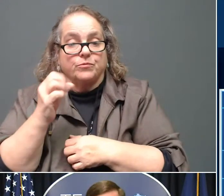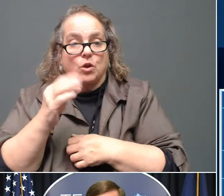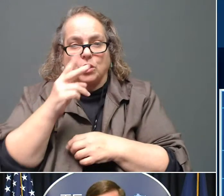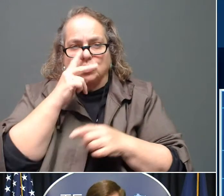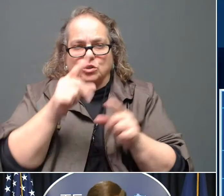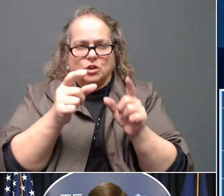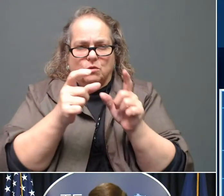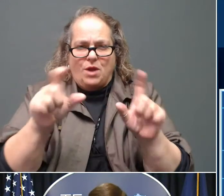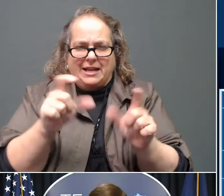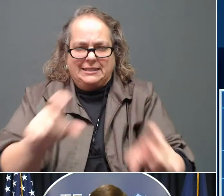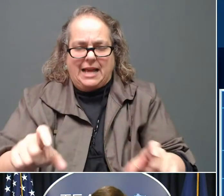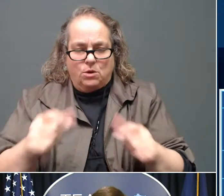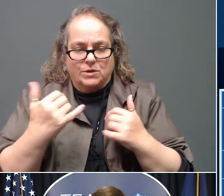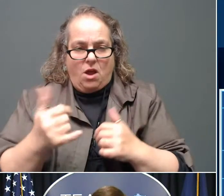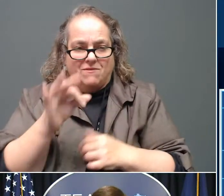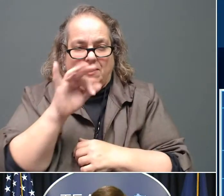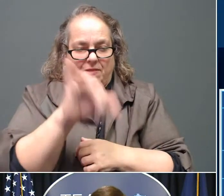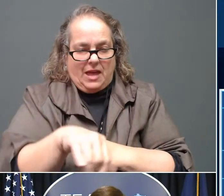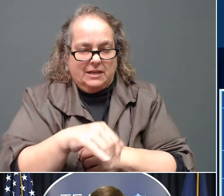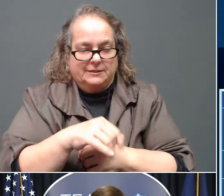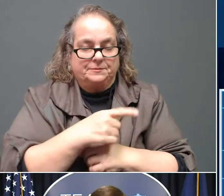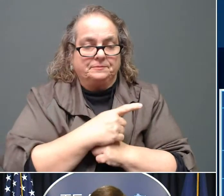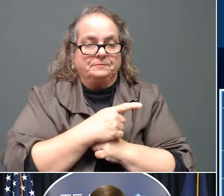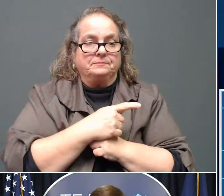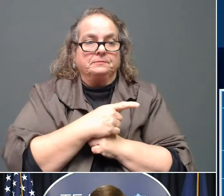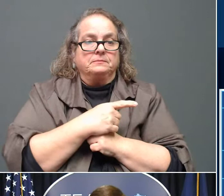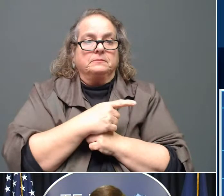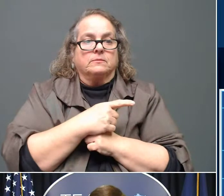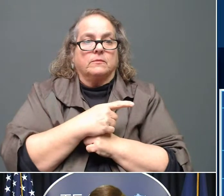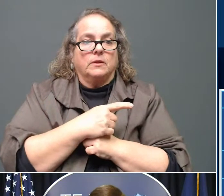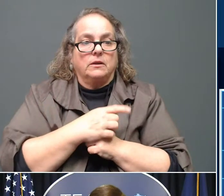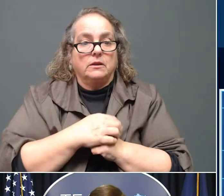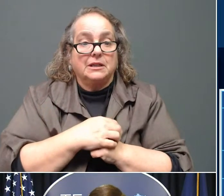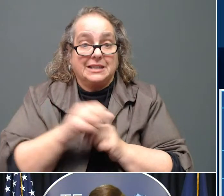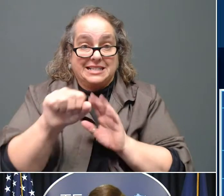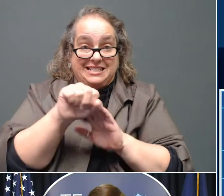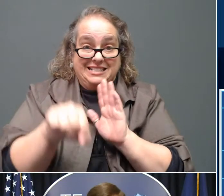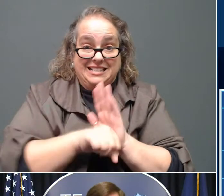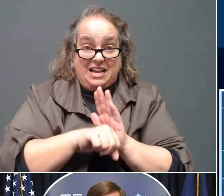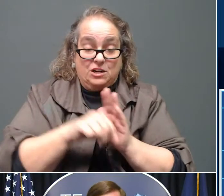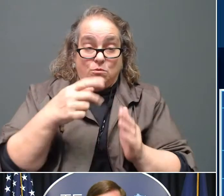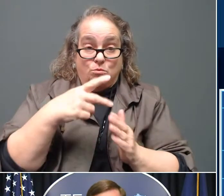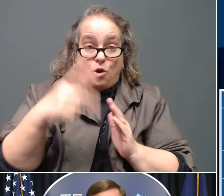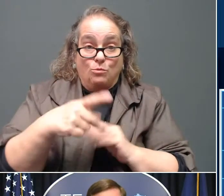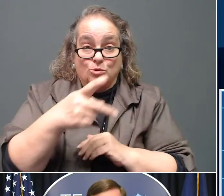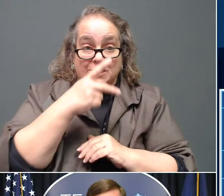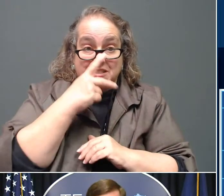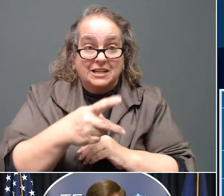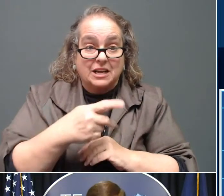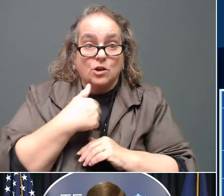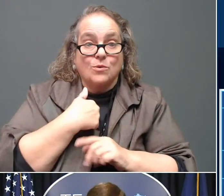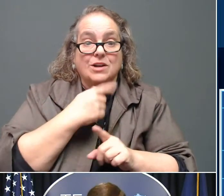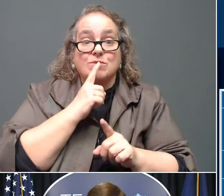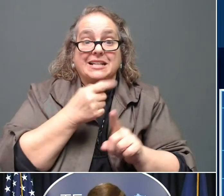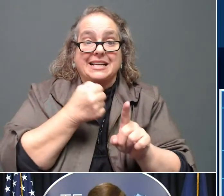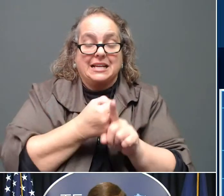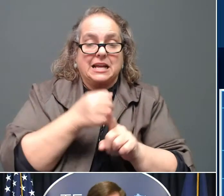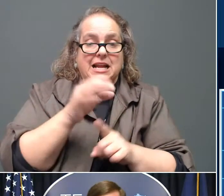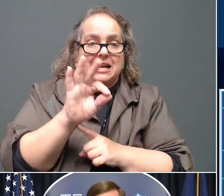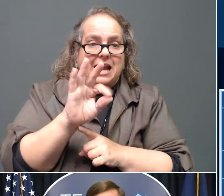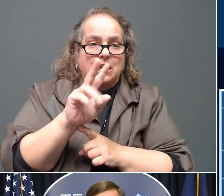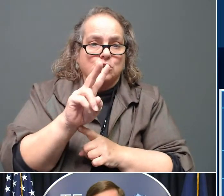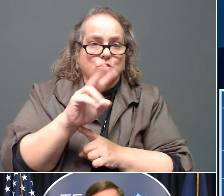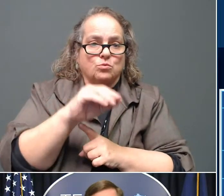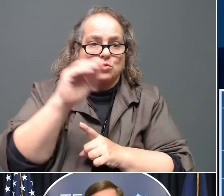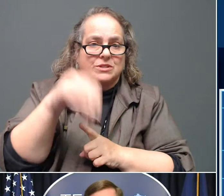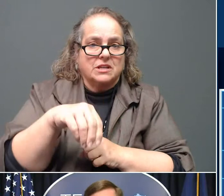of that. So what you'll see in our state program is that we've actually hit 92% utilization,